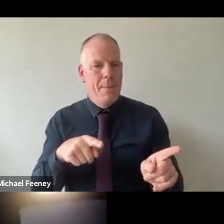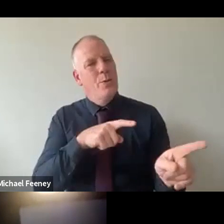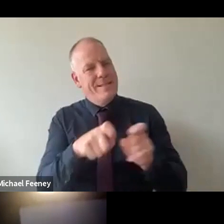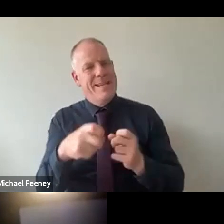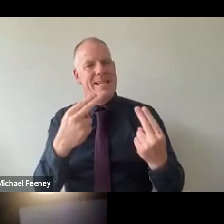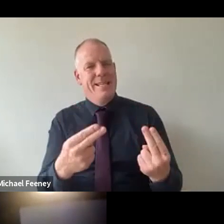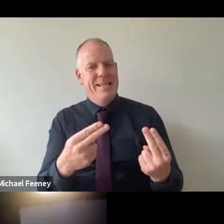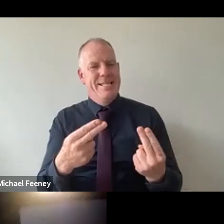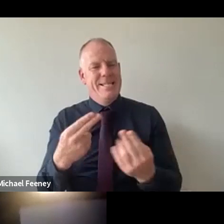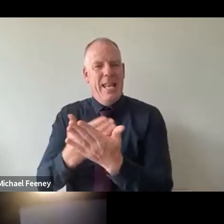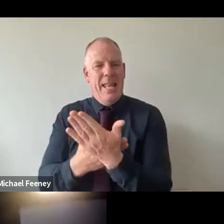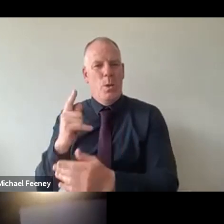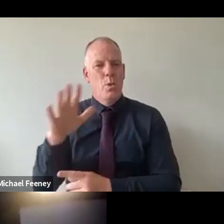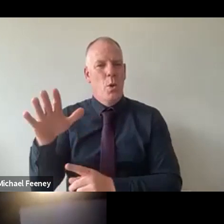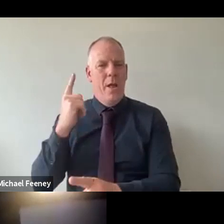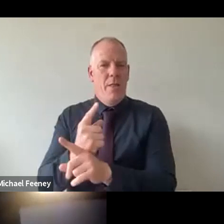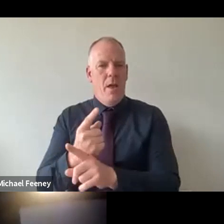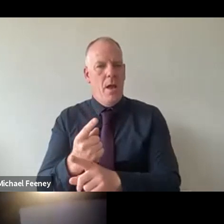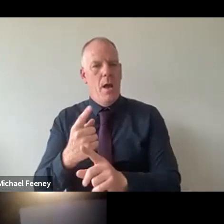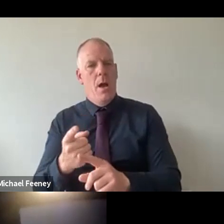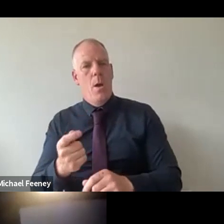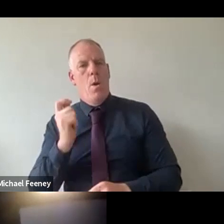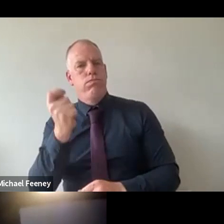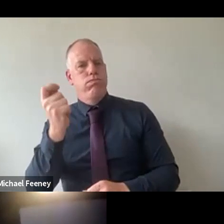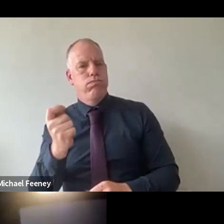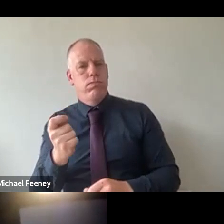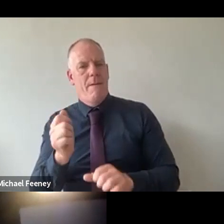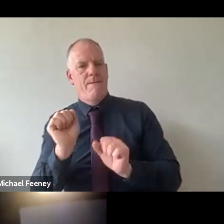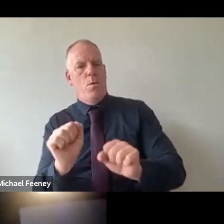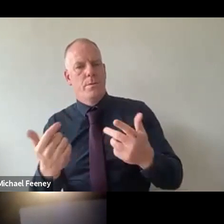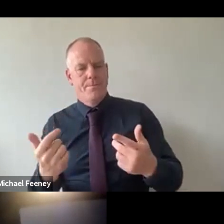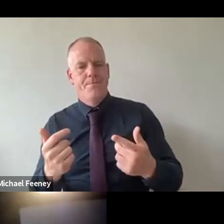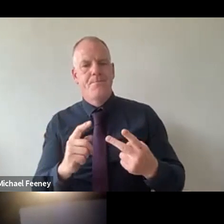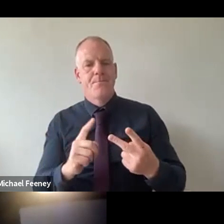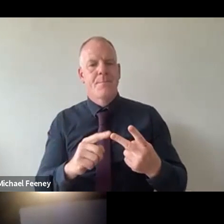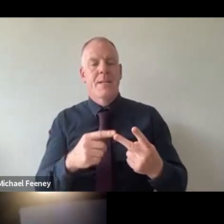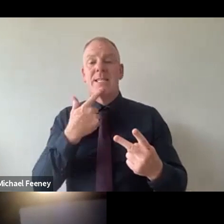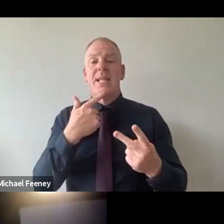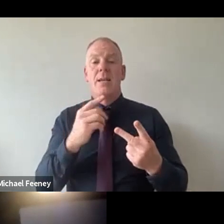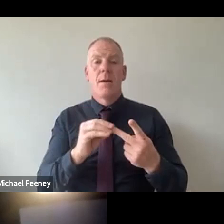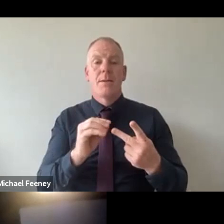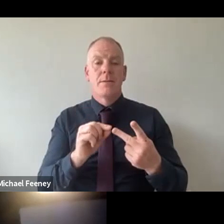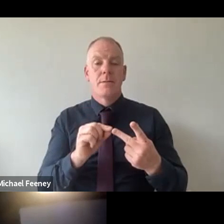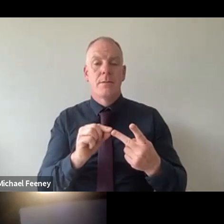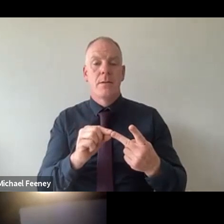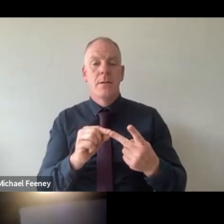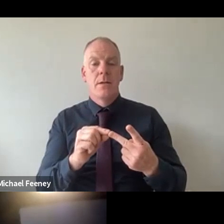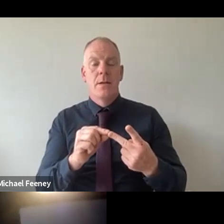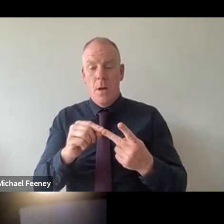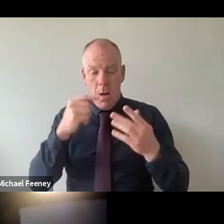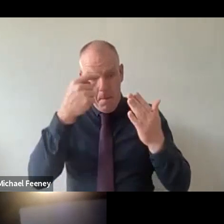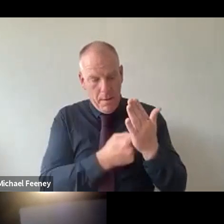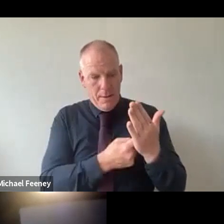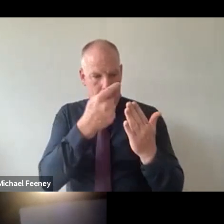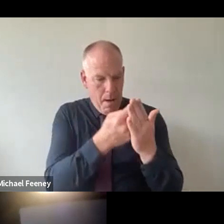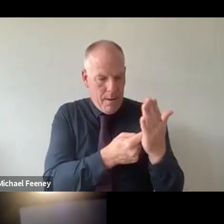legal tool and in the background as well. And the other thing is that I think if we focus only on policies,